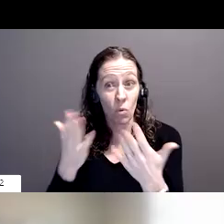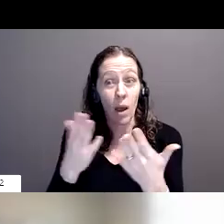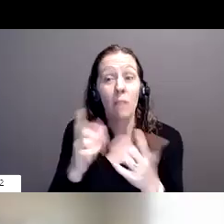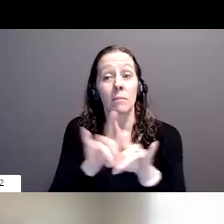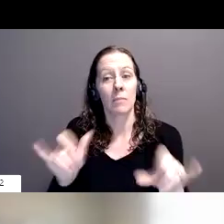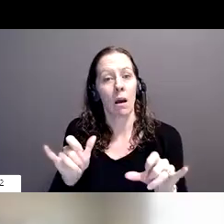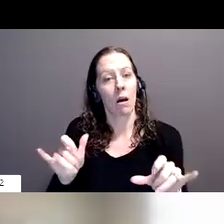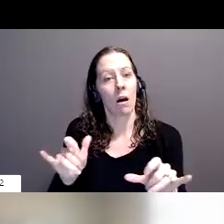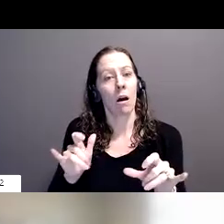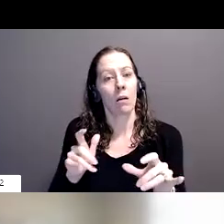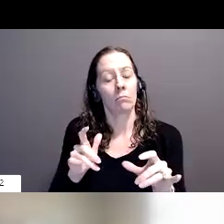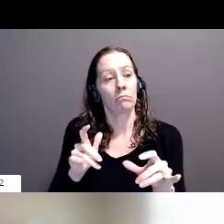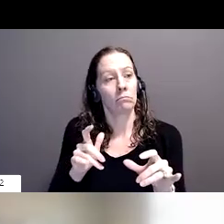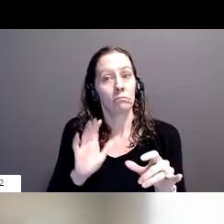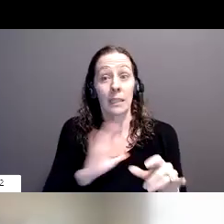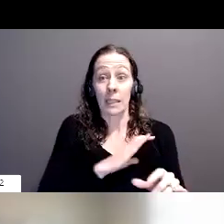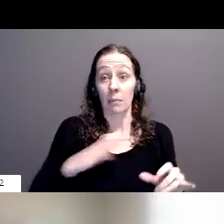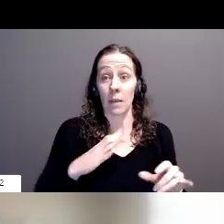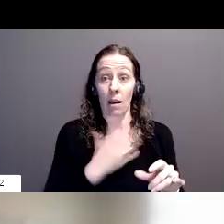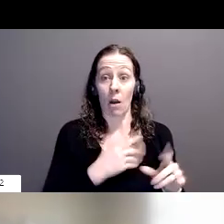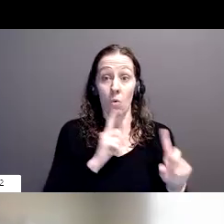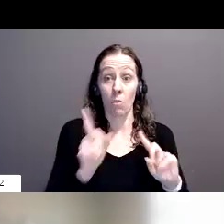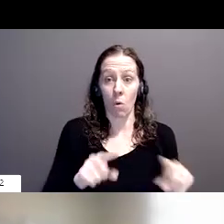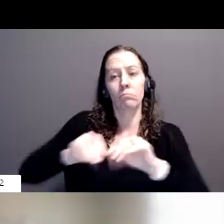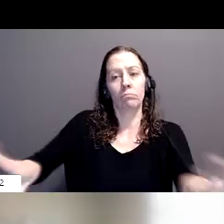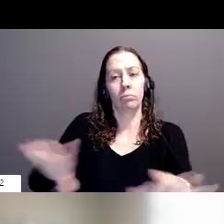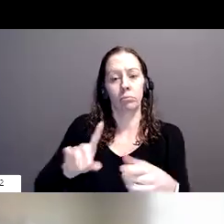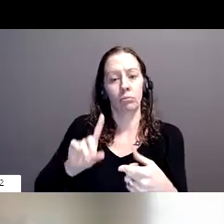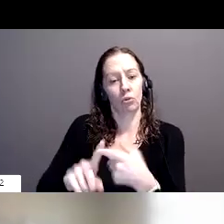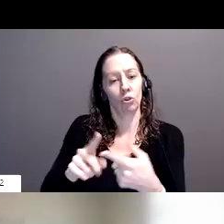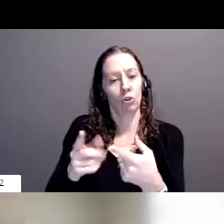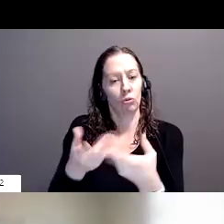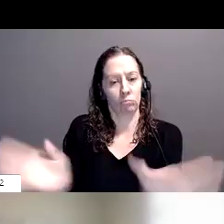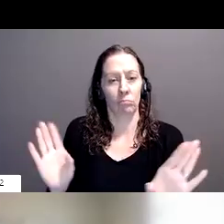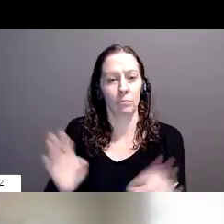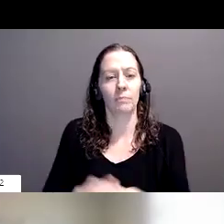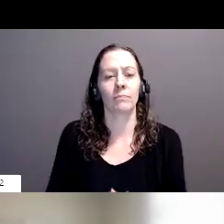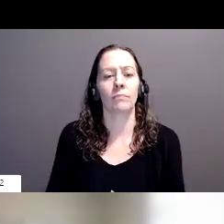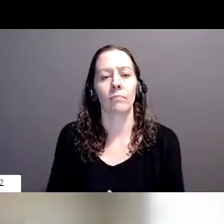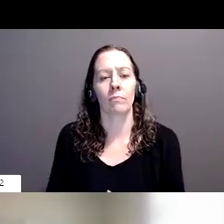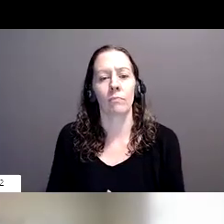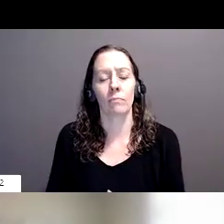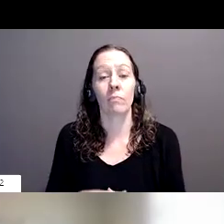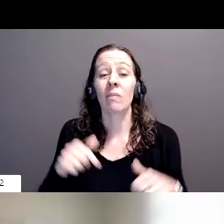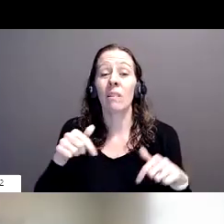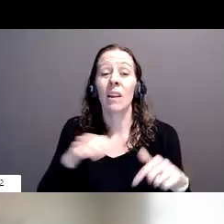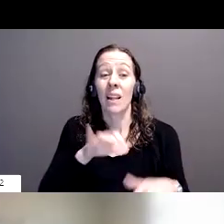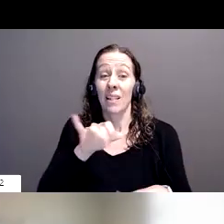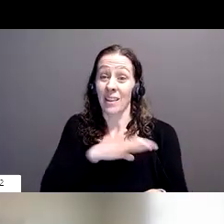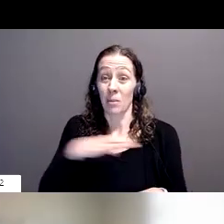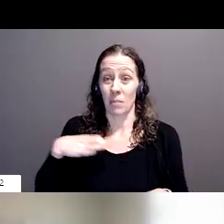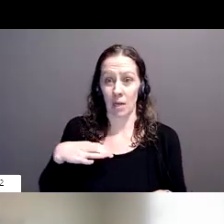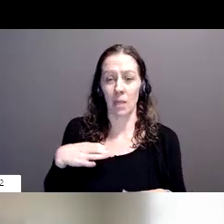the committee's reports. It is a multidisciplinary advisory committee, and it consists